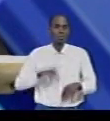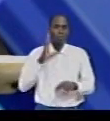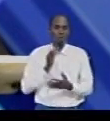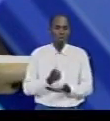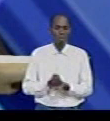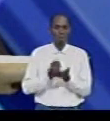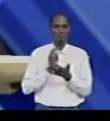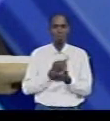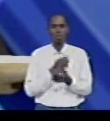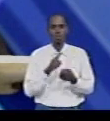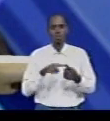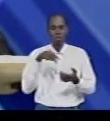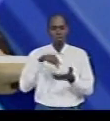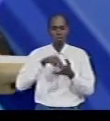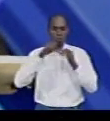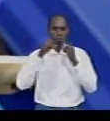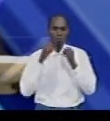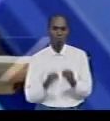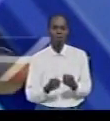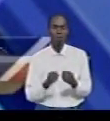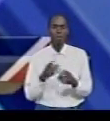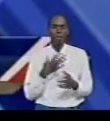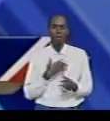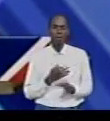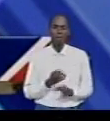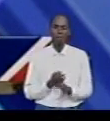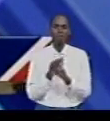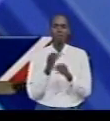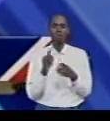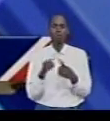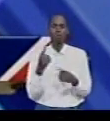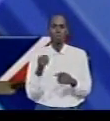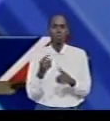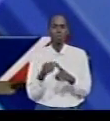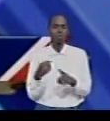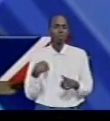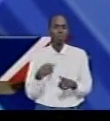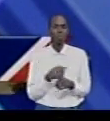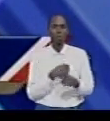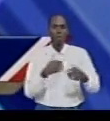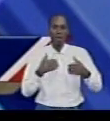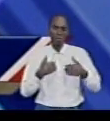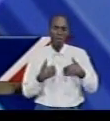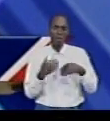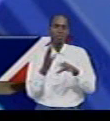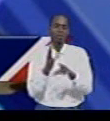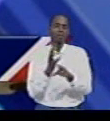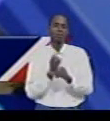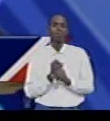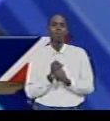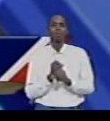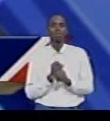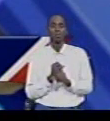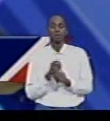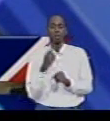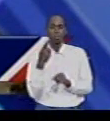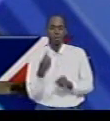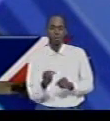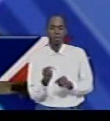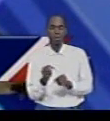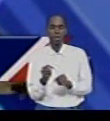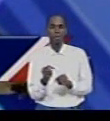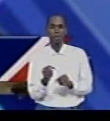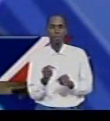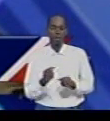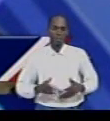the word we have received, the good word we have seen, the life of